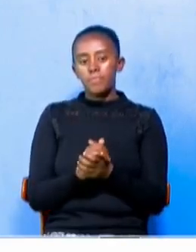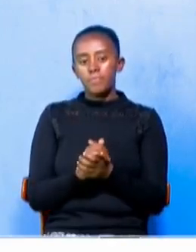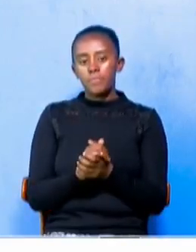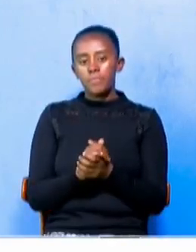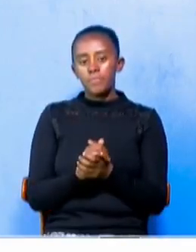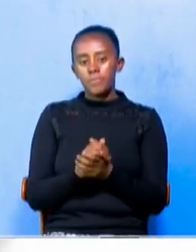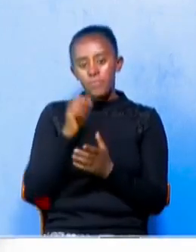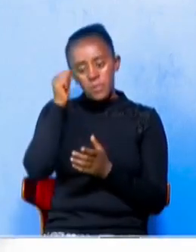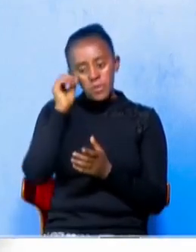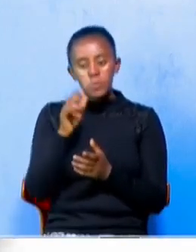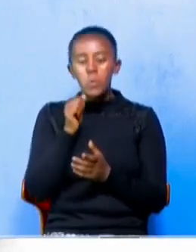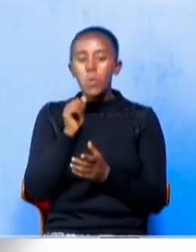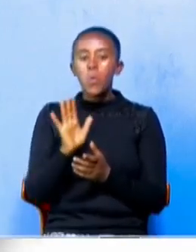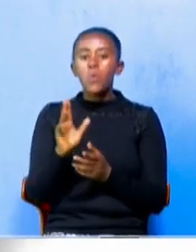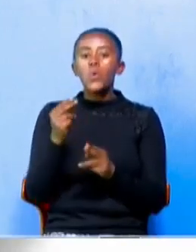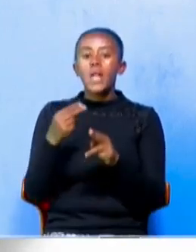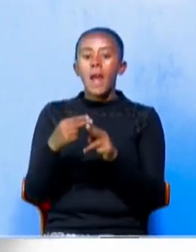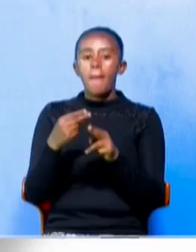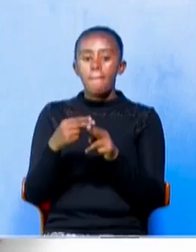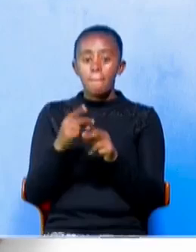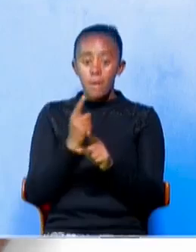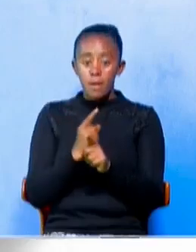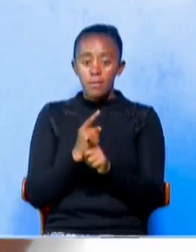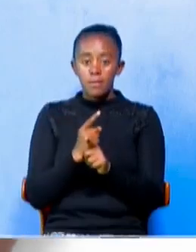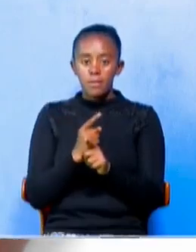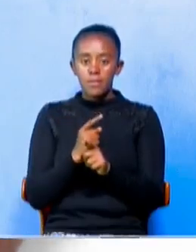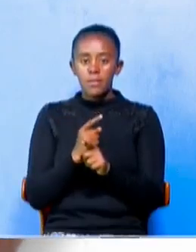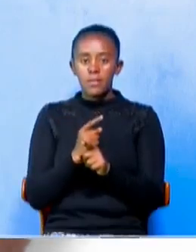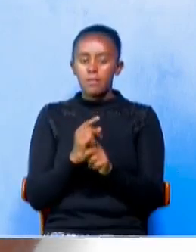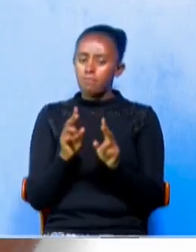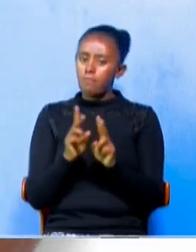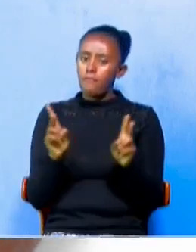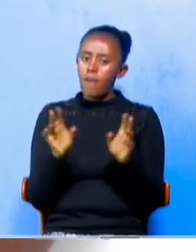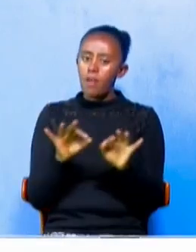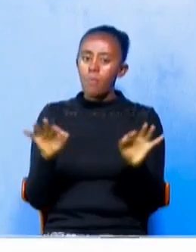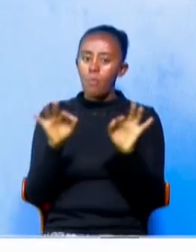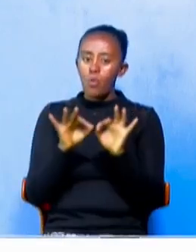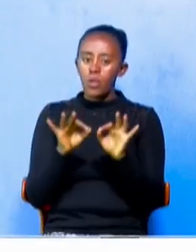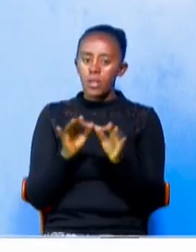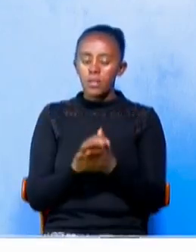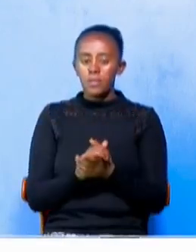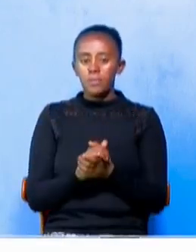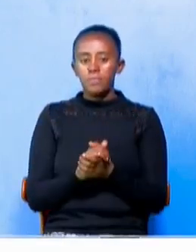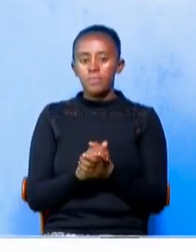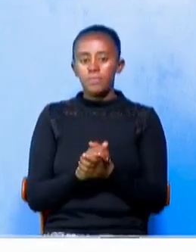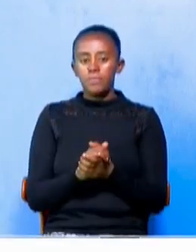His or her name, right? Very important.